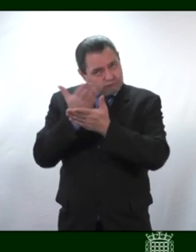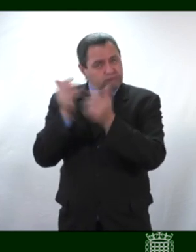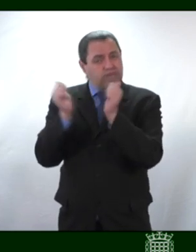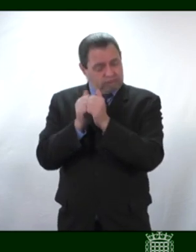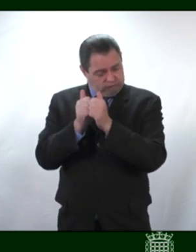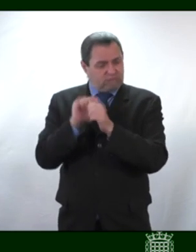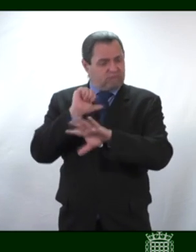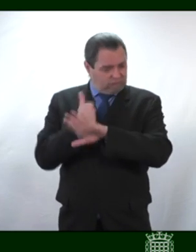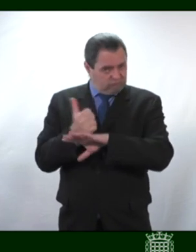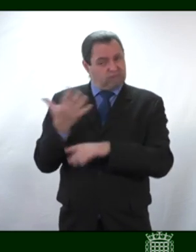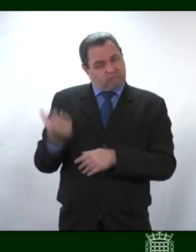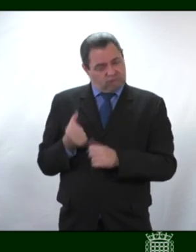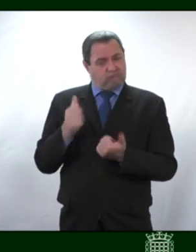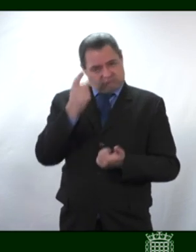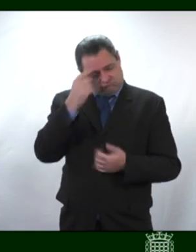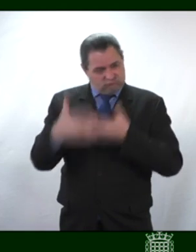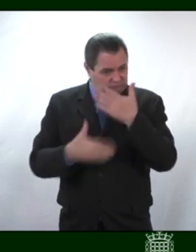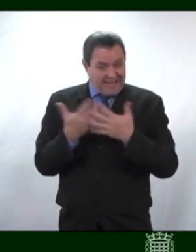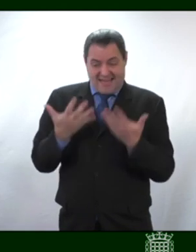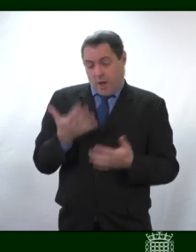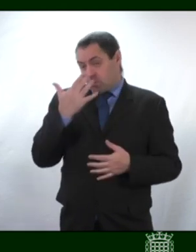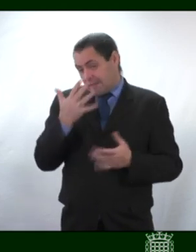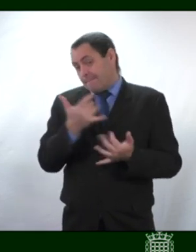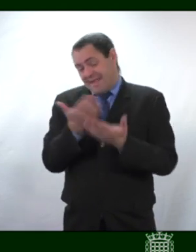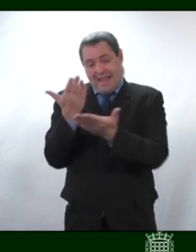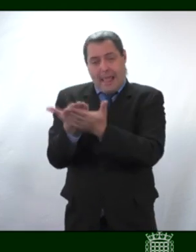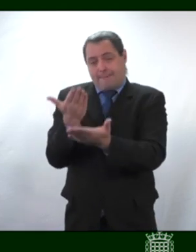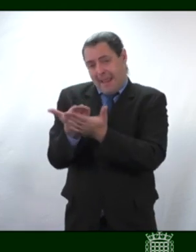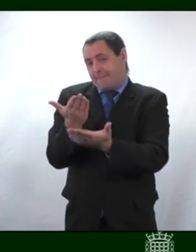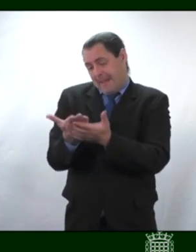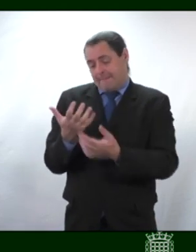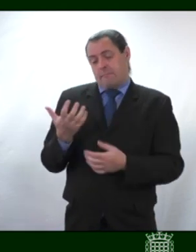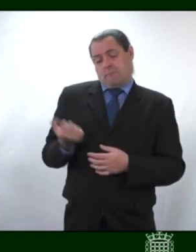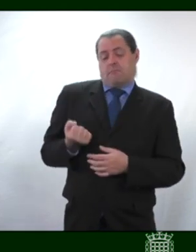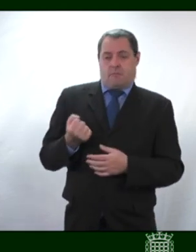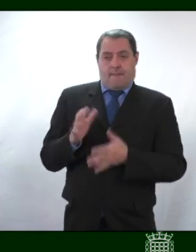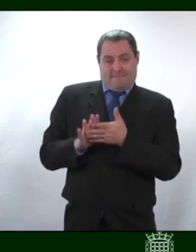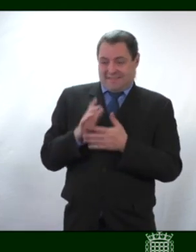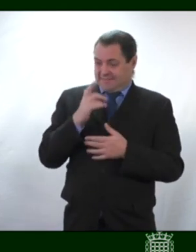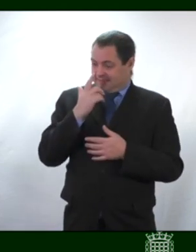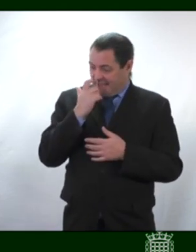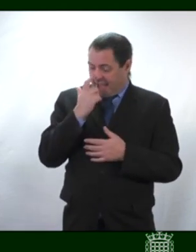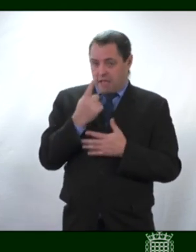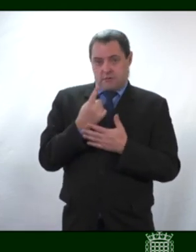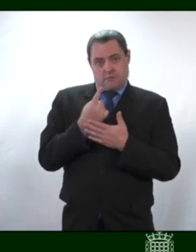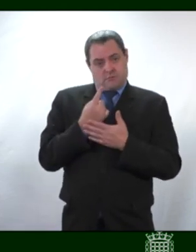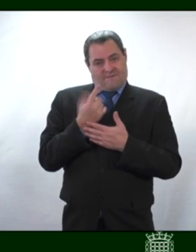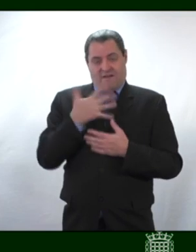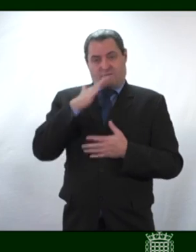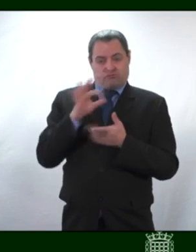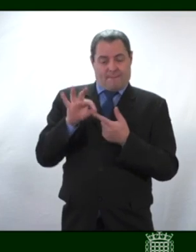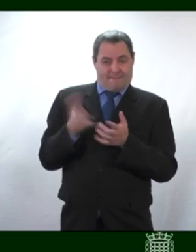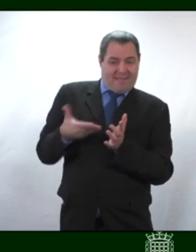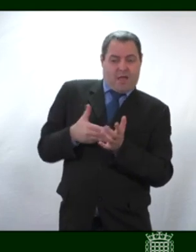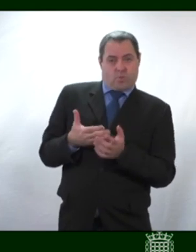there are signs that the uptake of that has allowed people to complete isolation when they